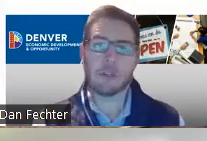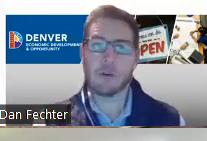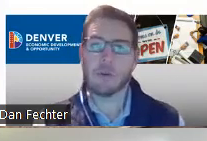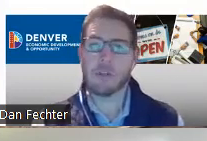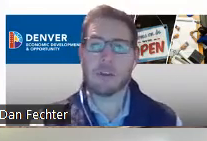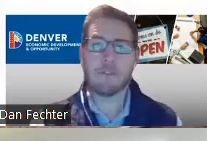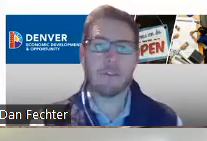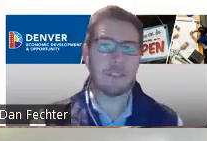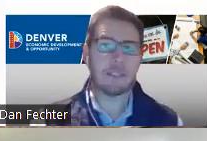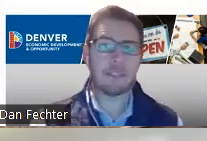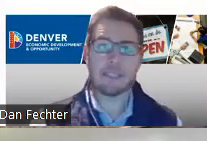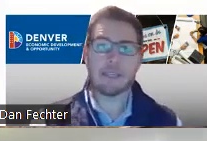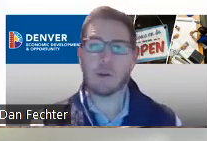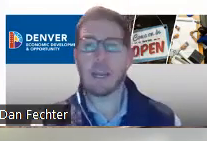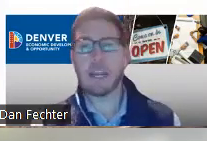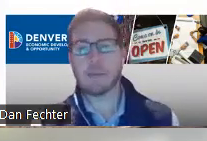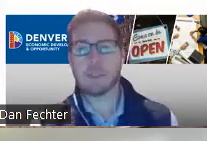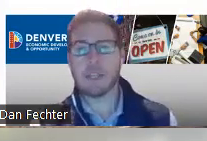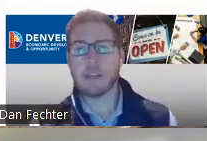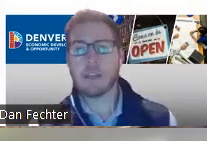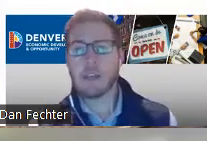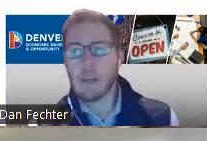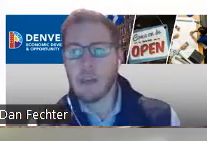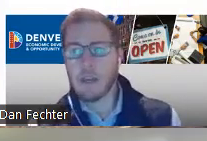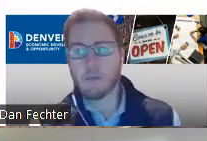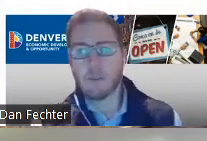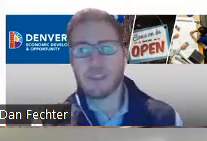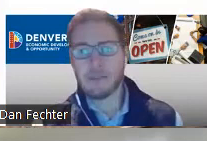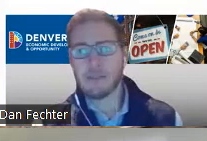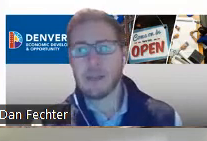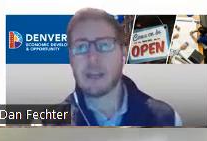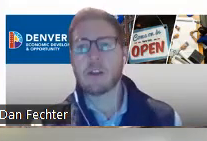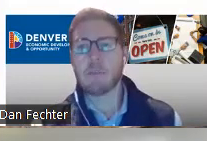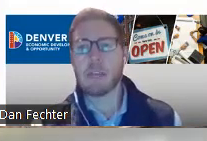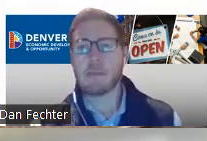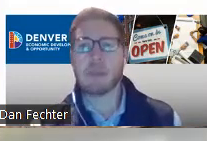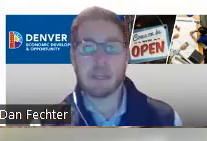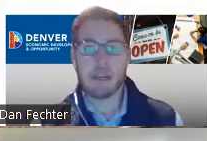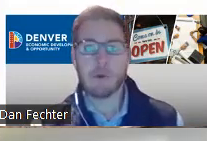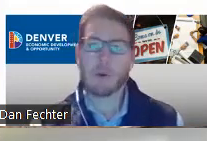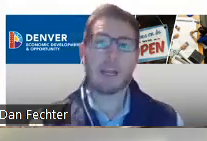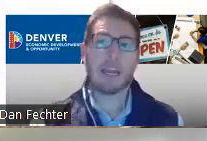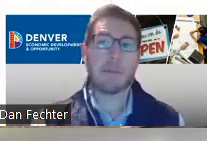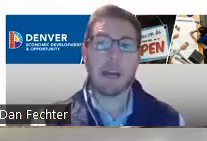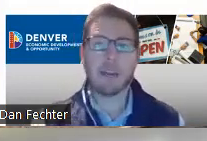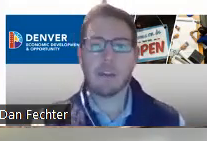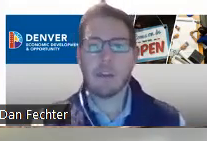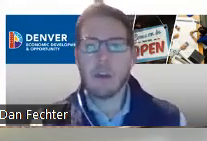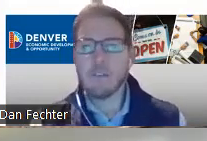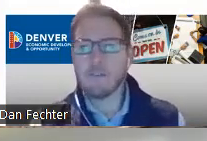or below 30, 50, 60, or 80% the area median income, or